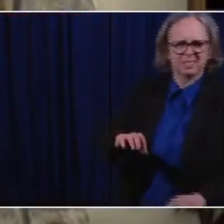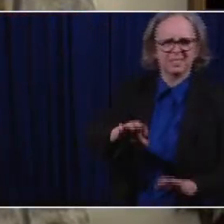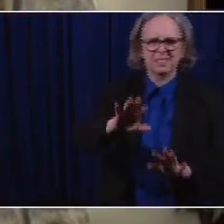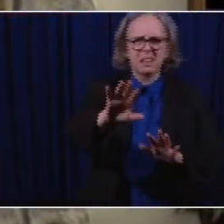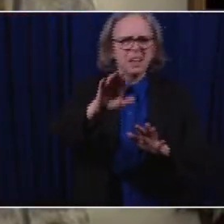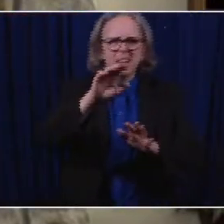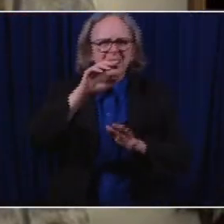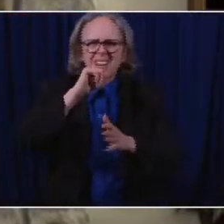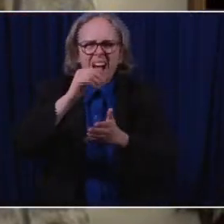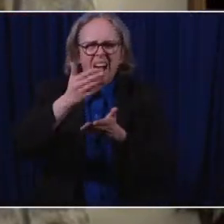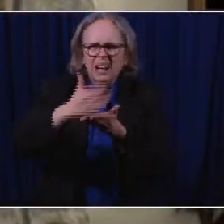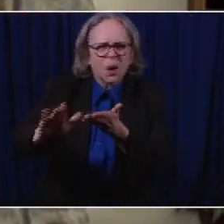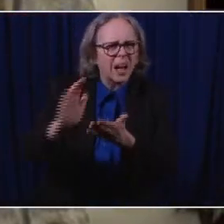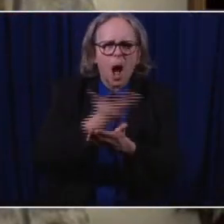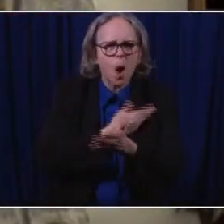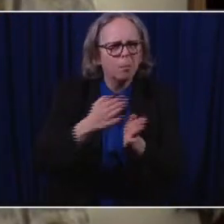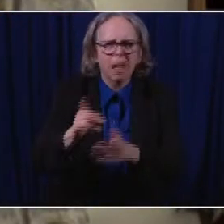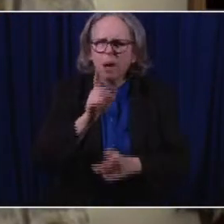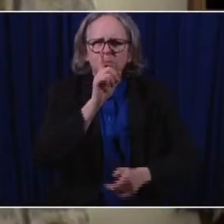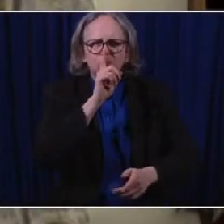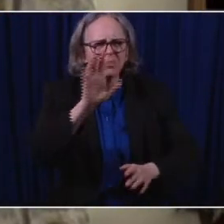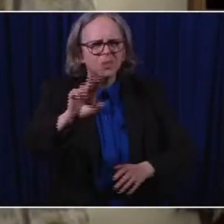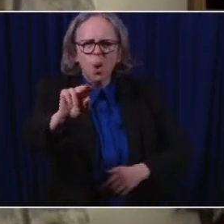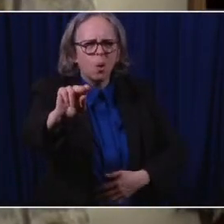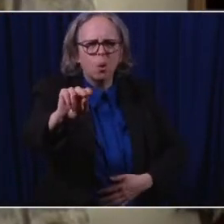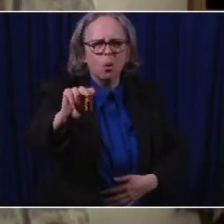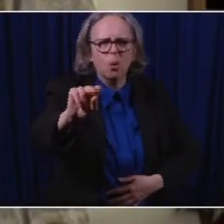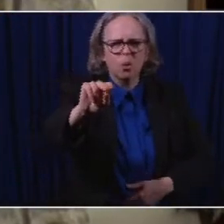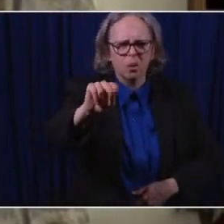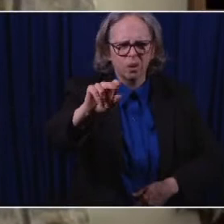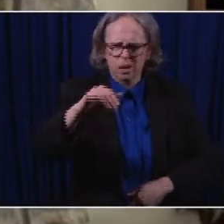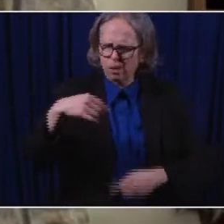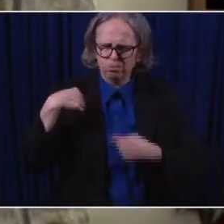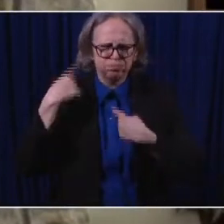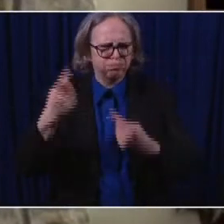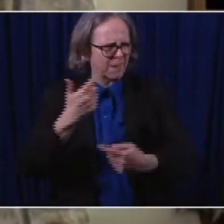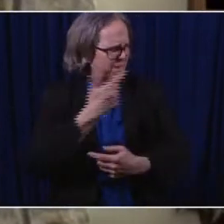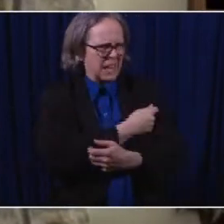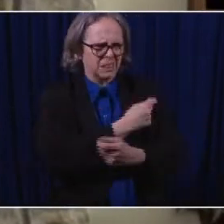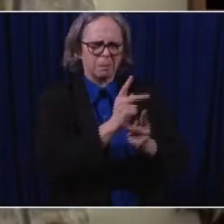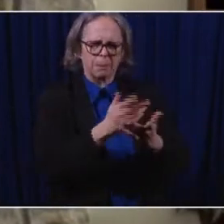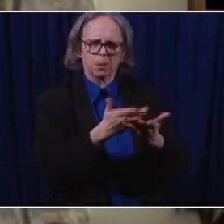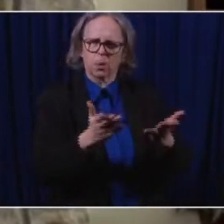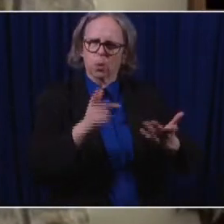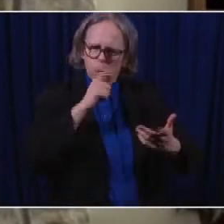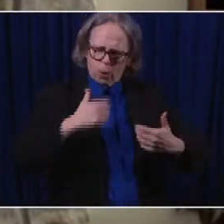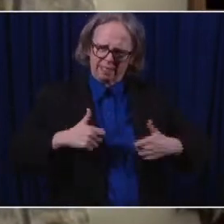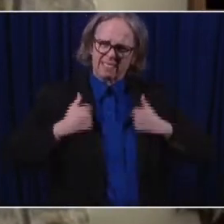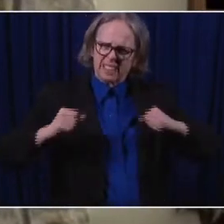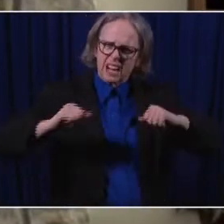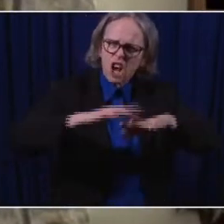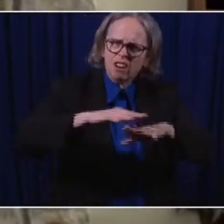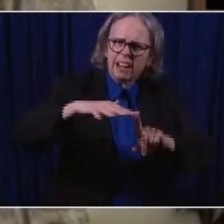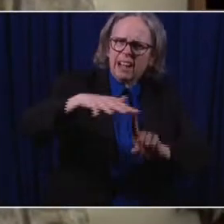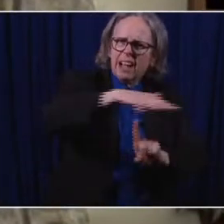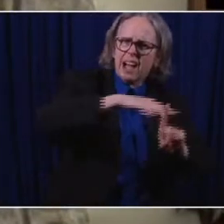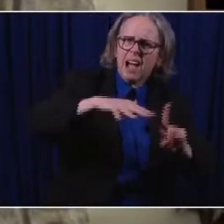vaccinating people in congregate care settings because we know that is very dangerous.